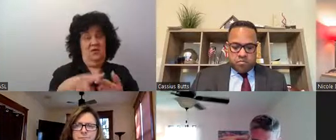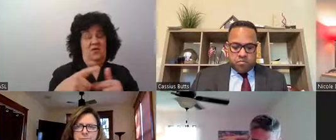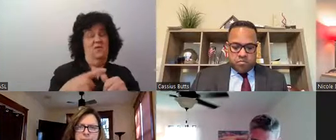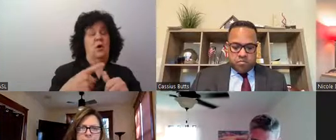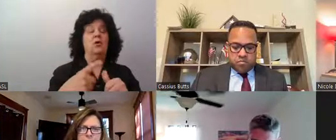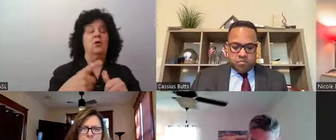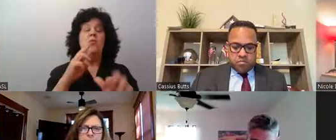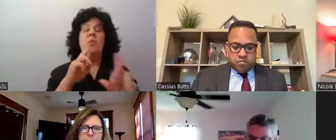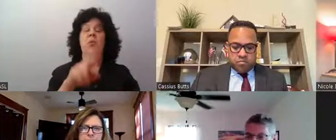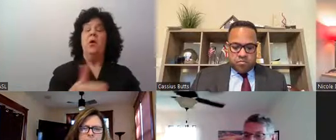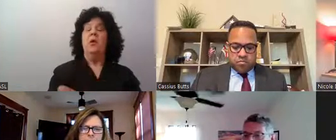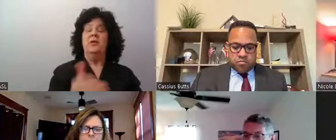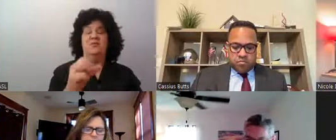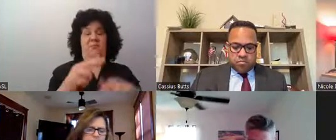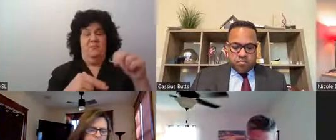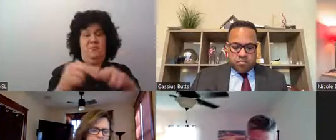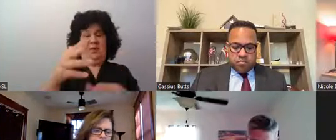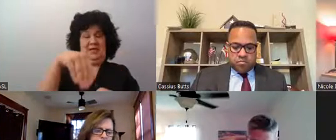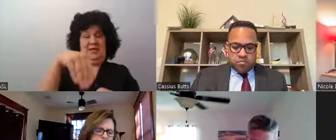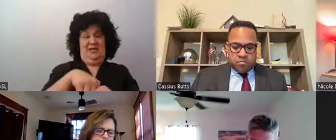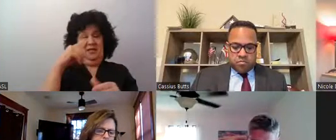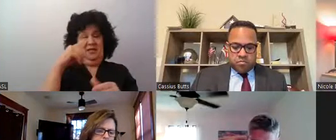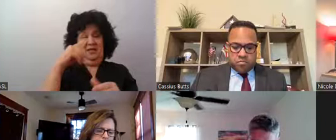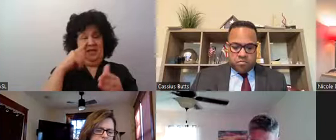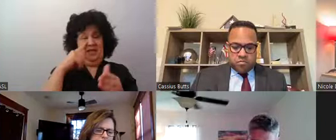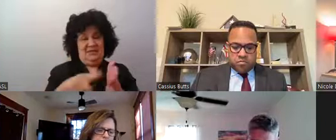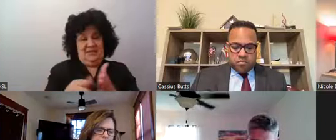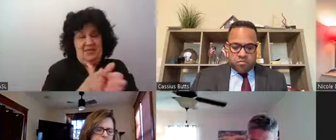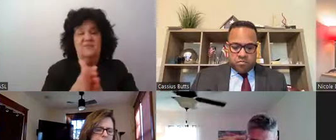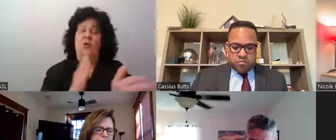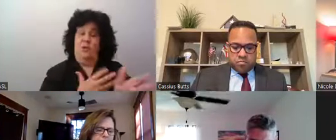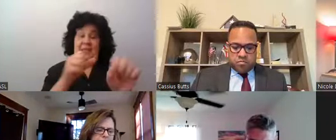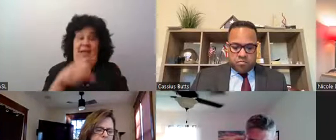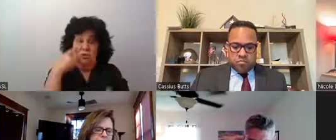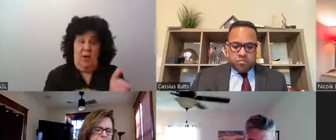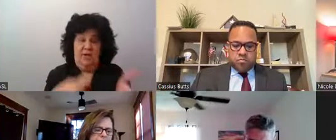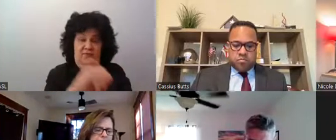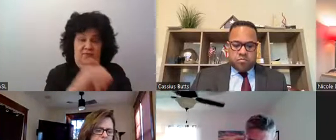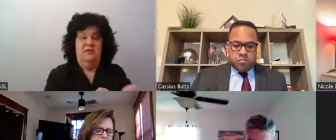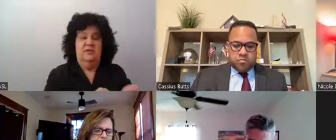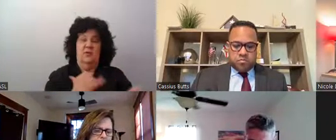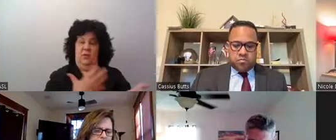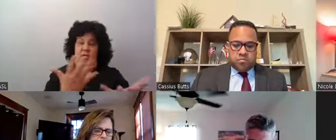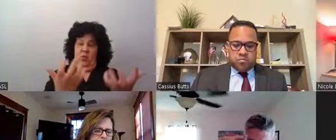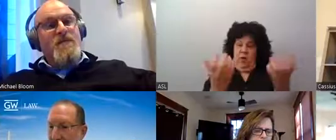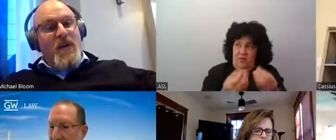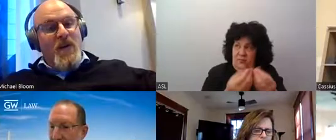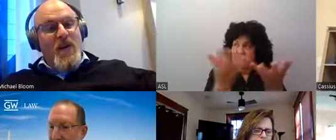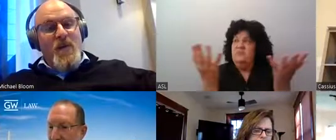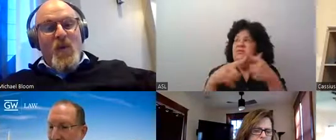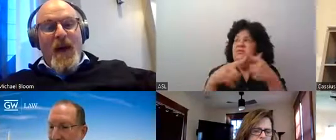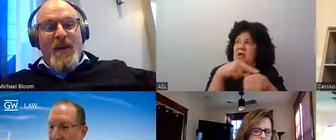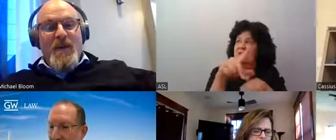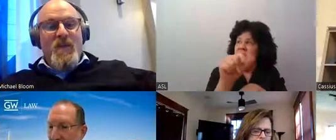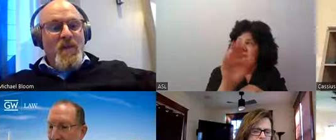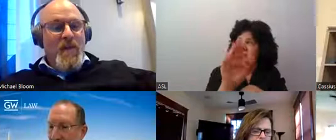the incentive, and that we can track. It's our hope that we're able to roll that out to other national labs, but also federal